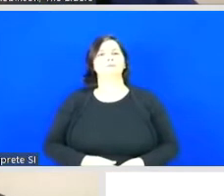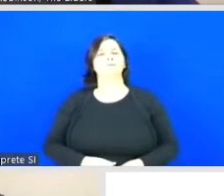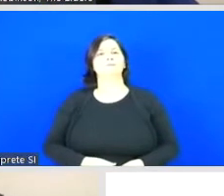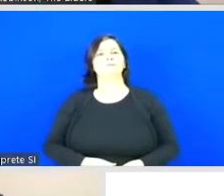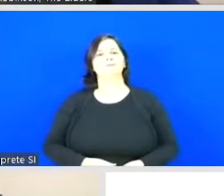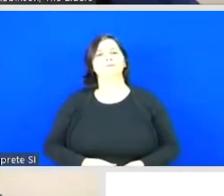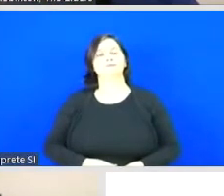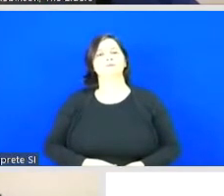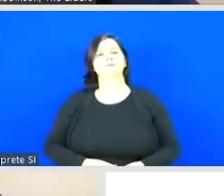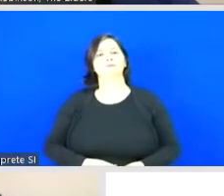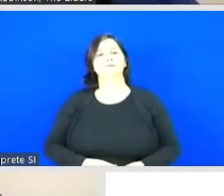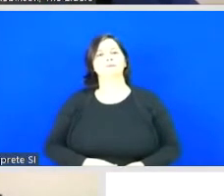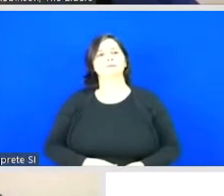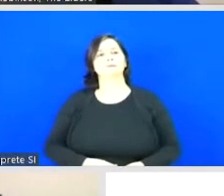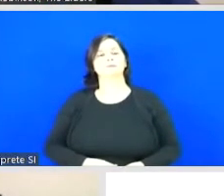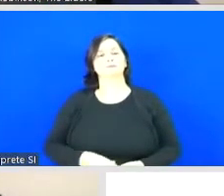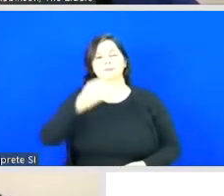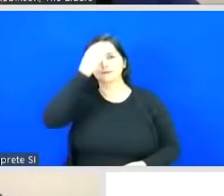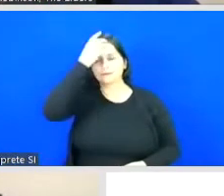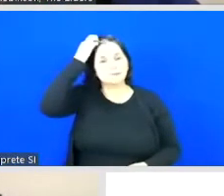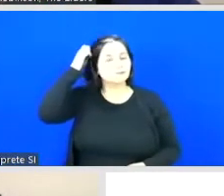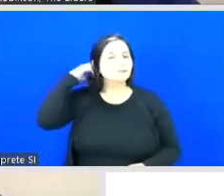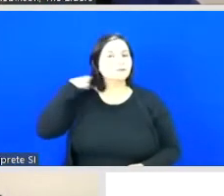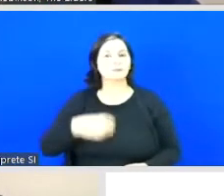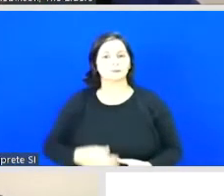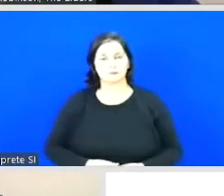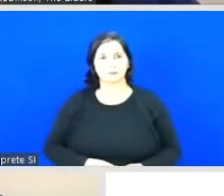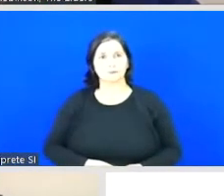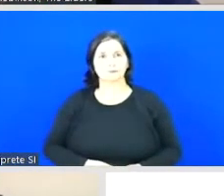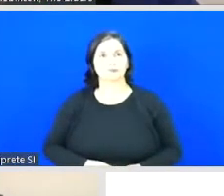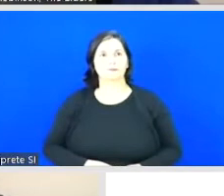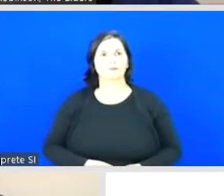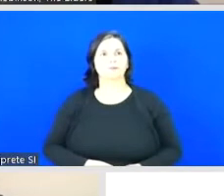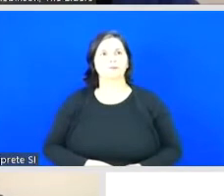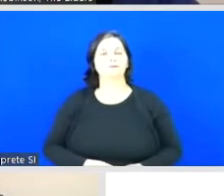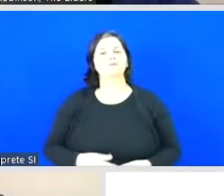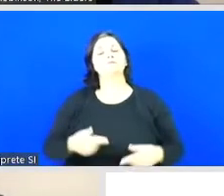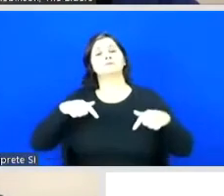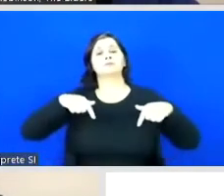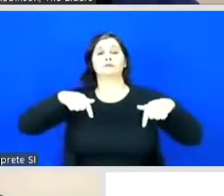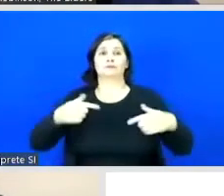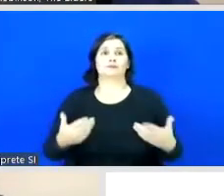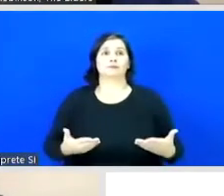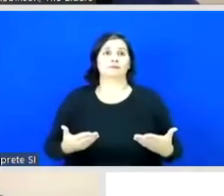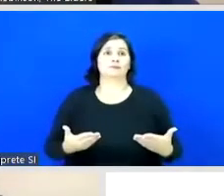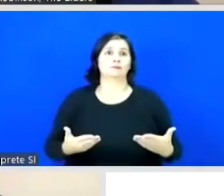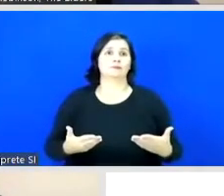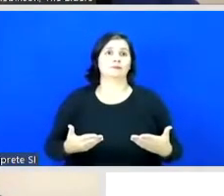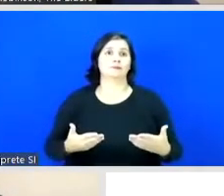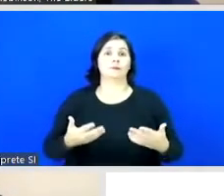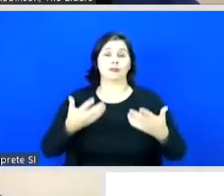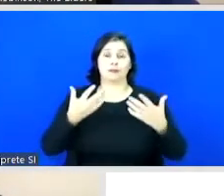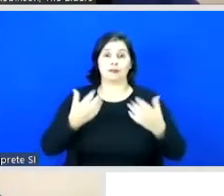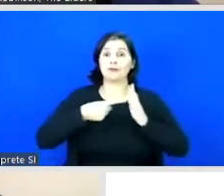various business projects. And so we're very actively engaged with many, many young women and women leaders